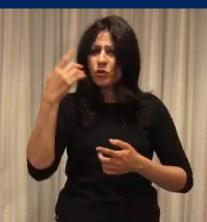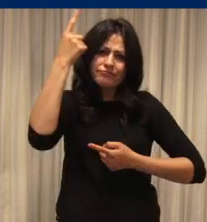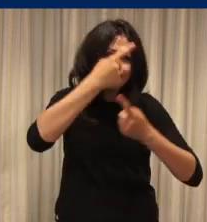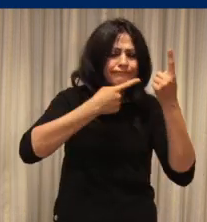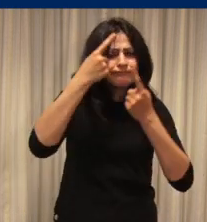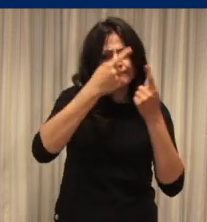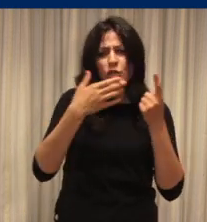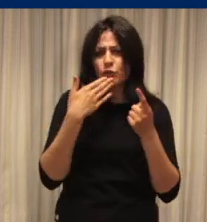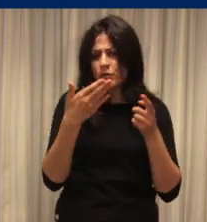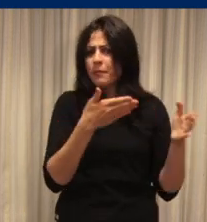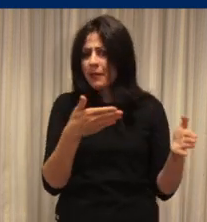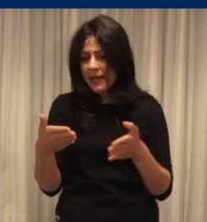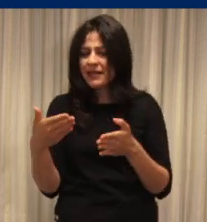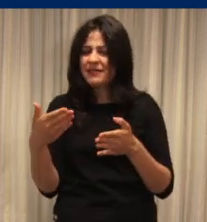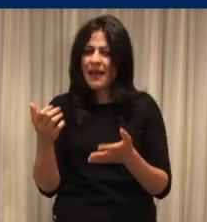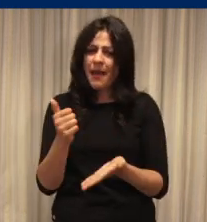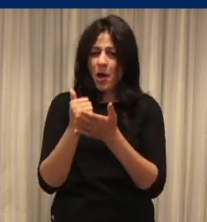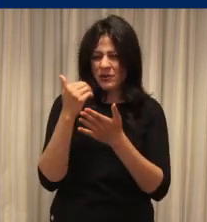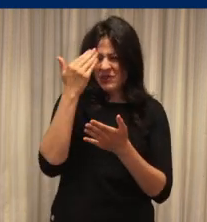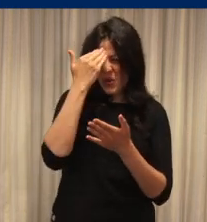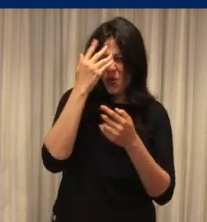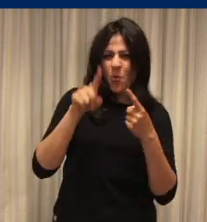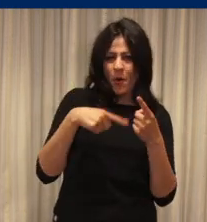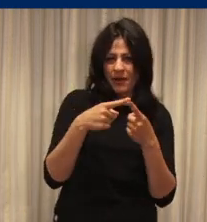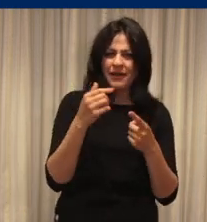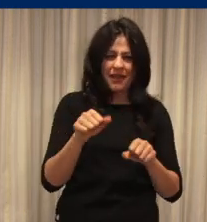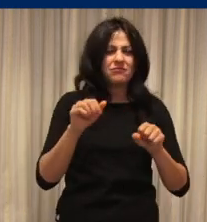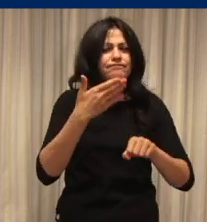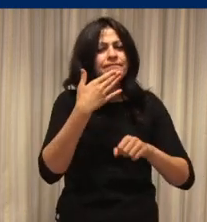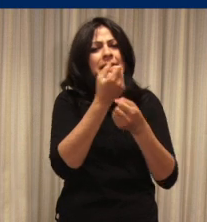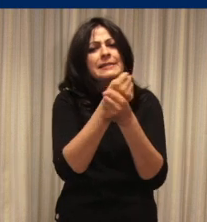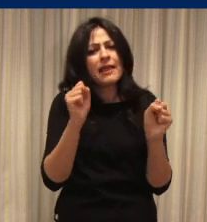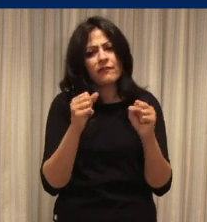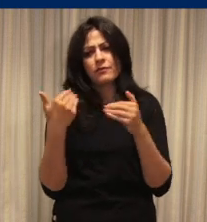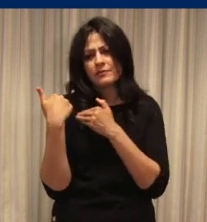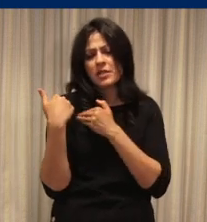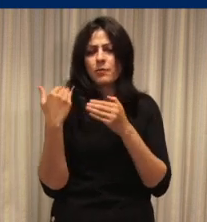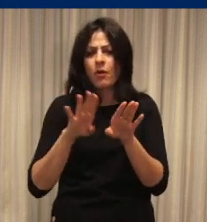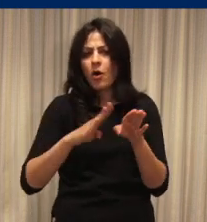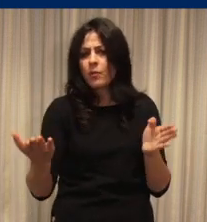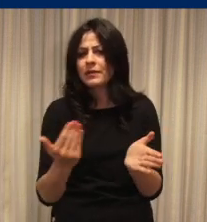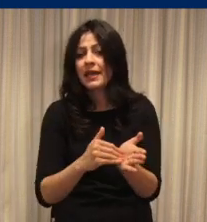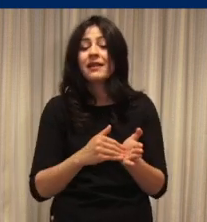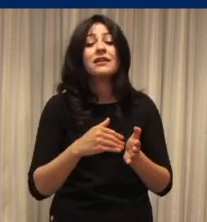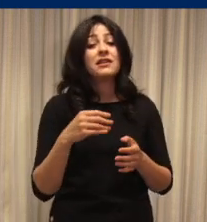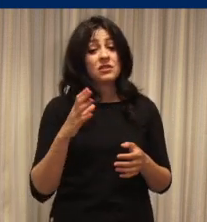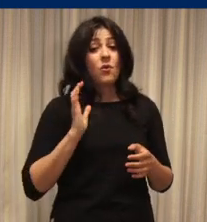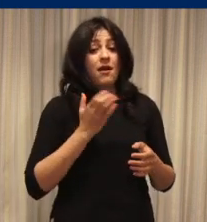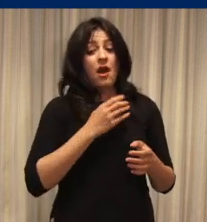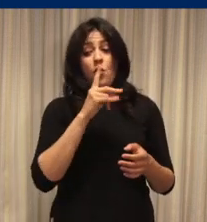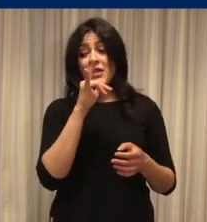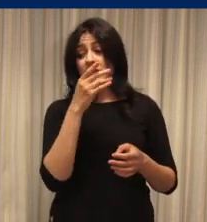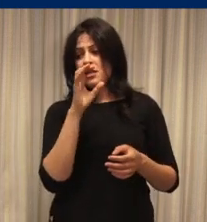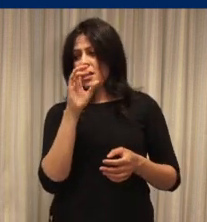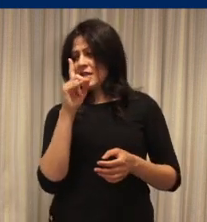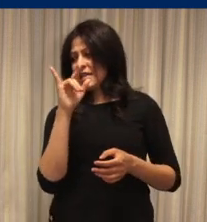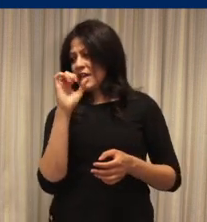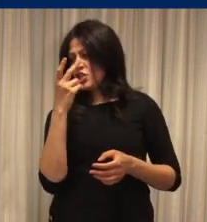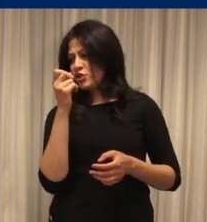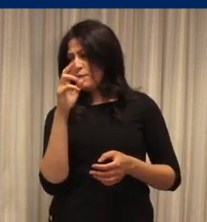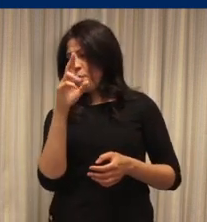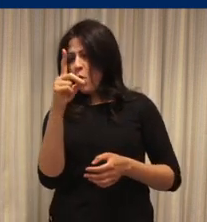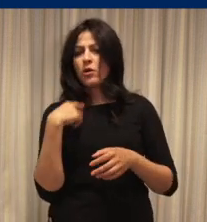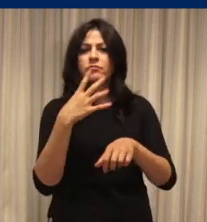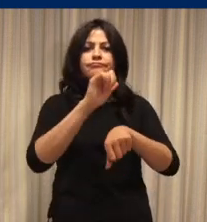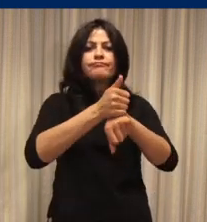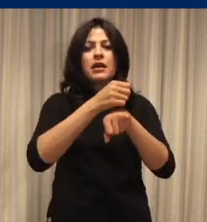we can safely and responsibly get things going again. So we're laying out on our dashboard where Ulster County is at